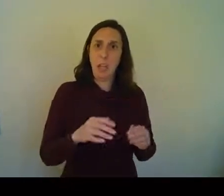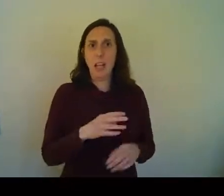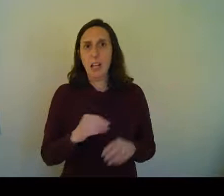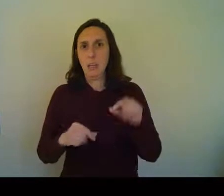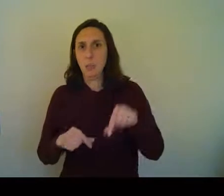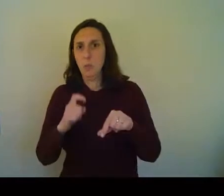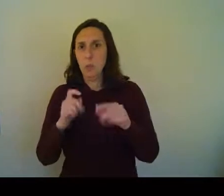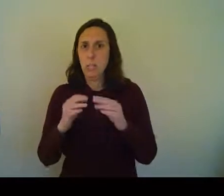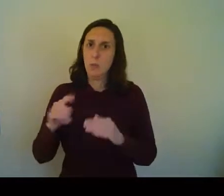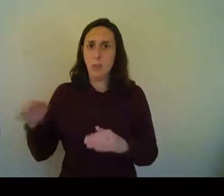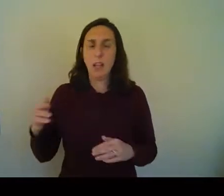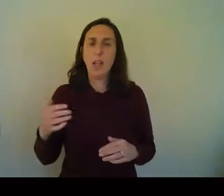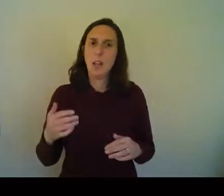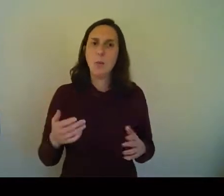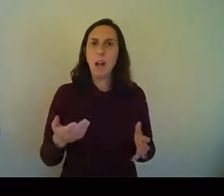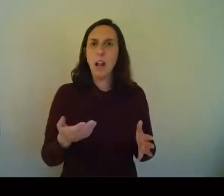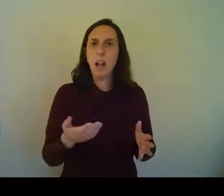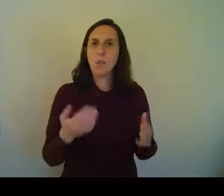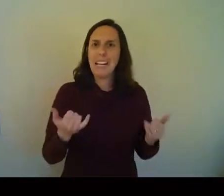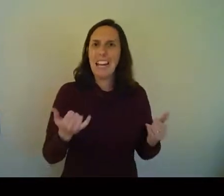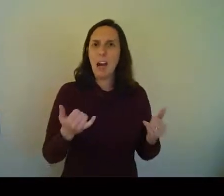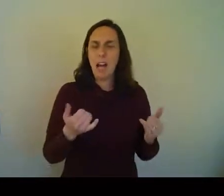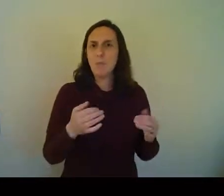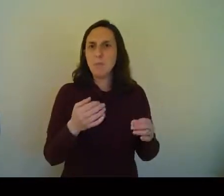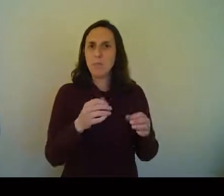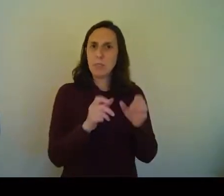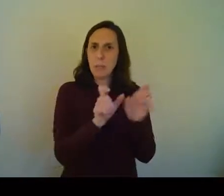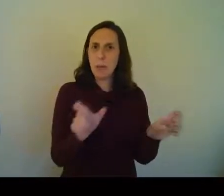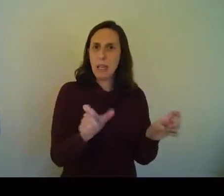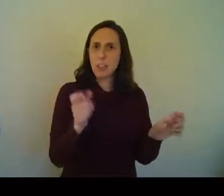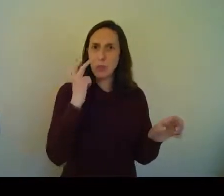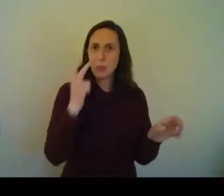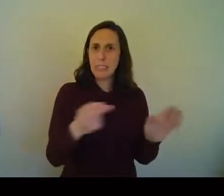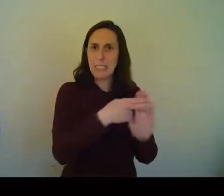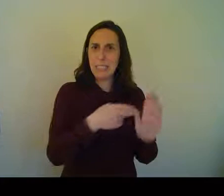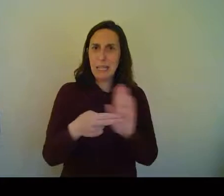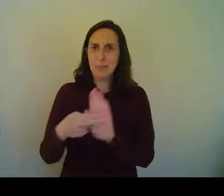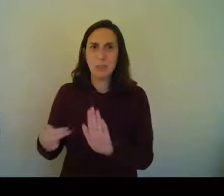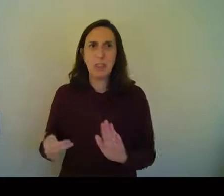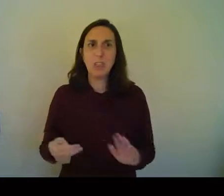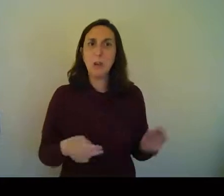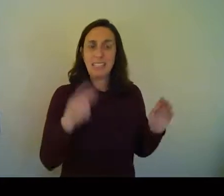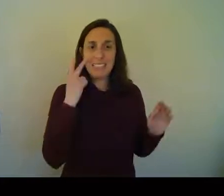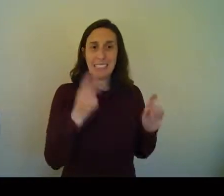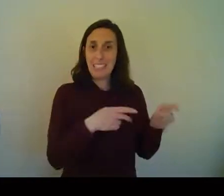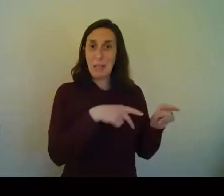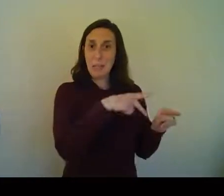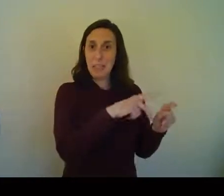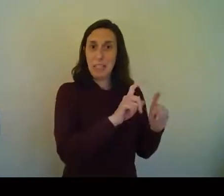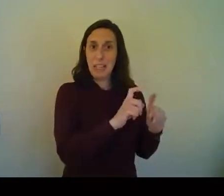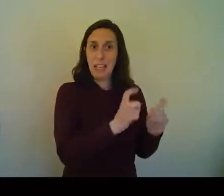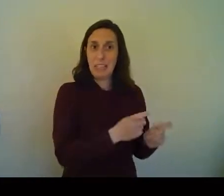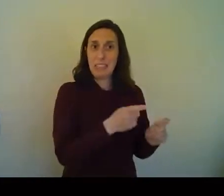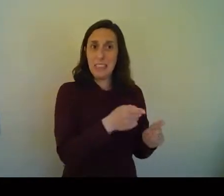now. But I want to check this. Hey, this is a first degree polynomial.